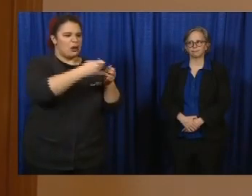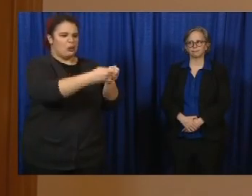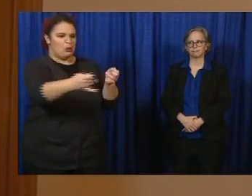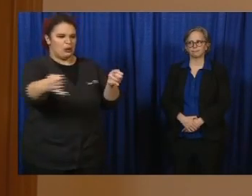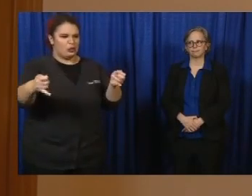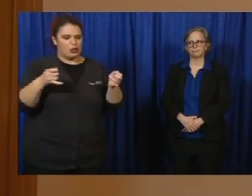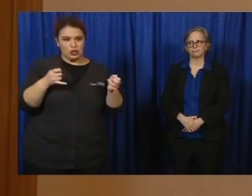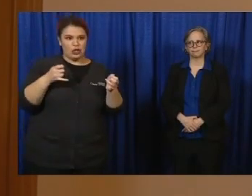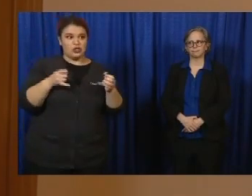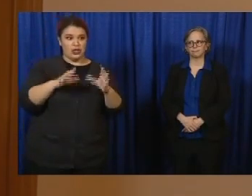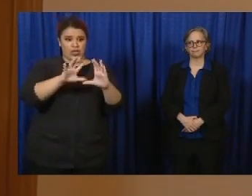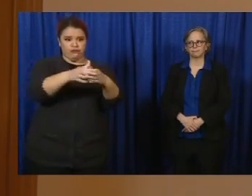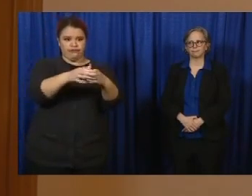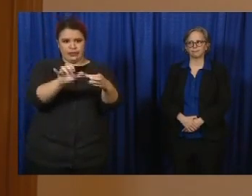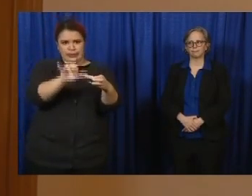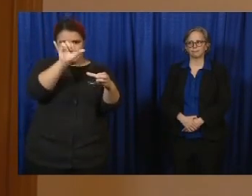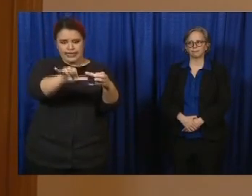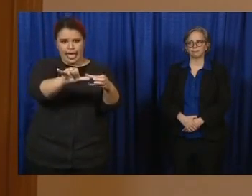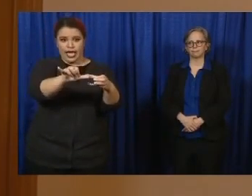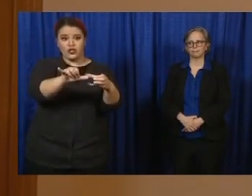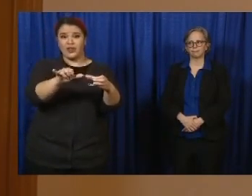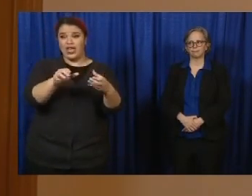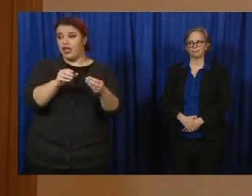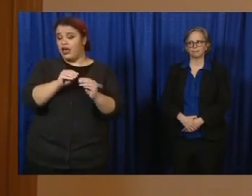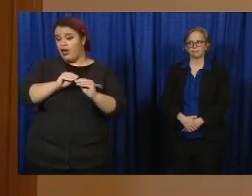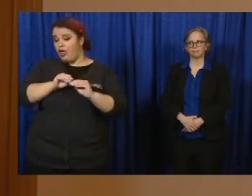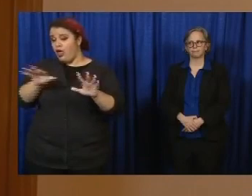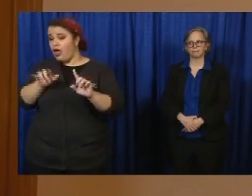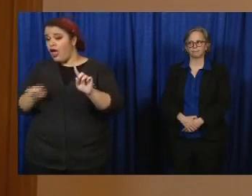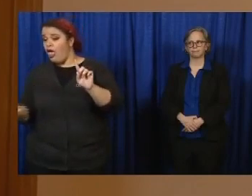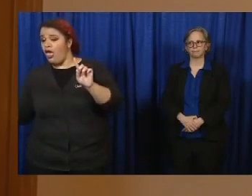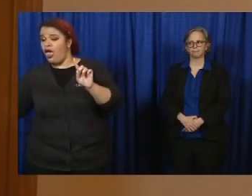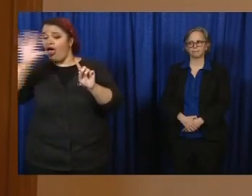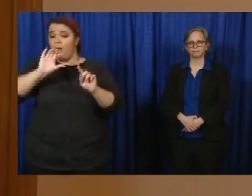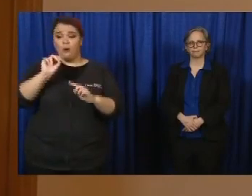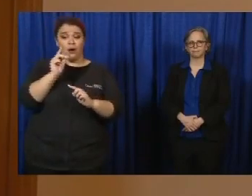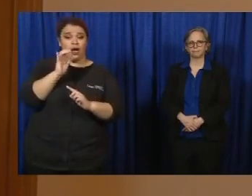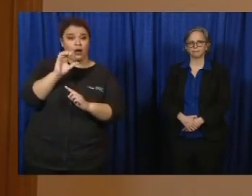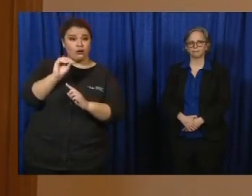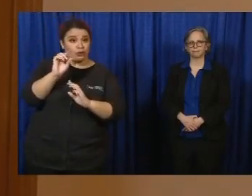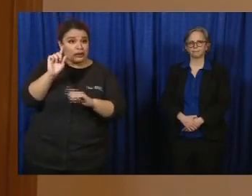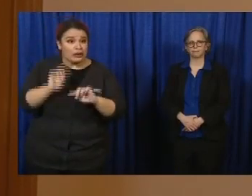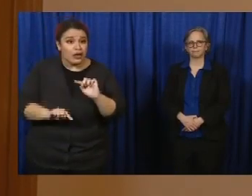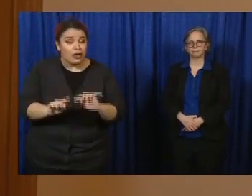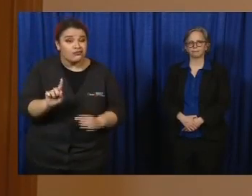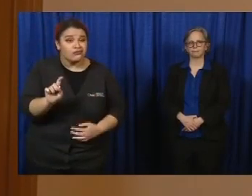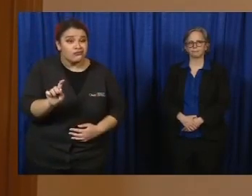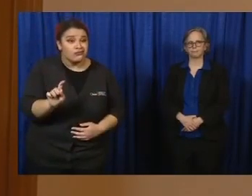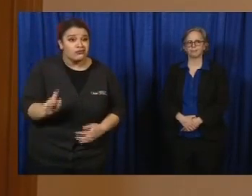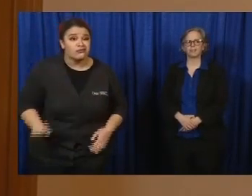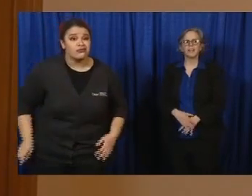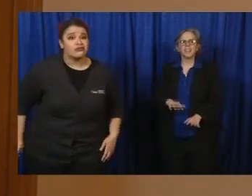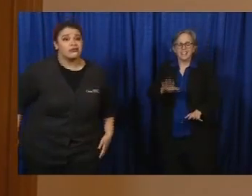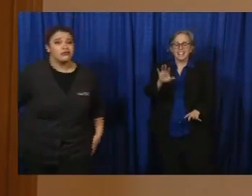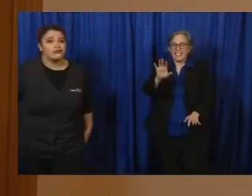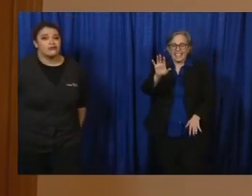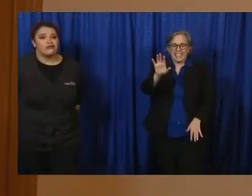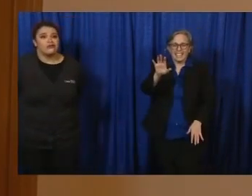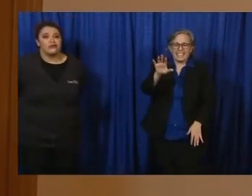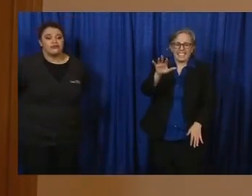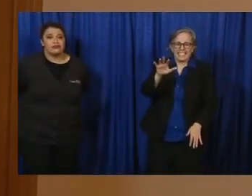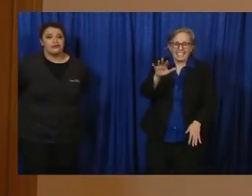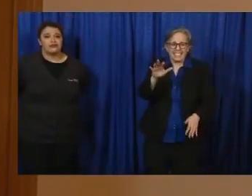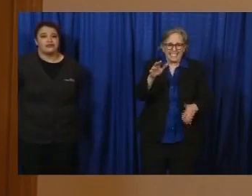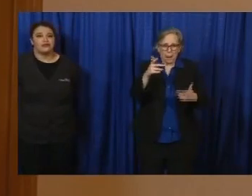spread? You know, Kevin, the biggest problem we have is we just don't know for